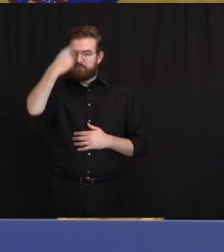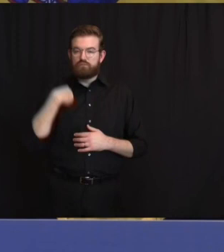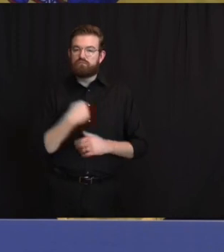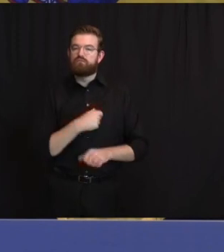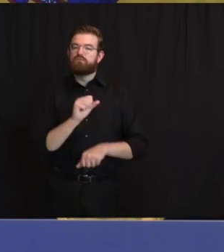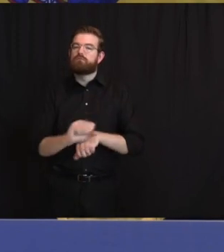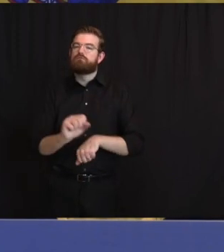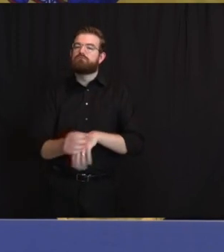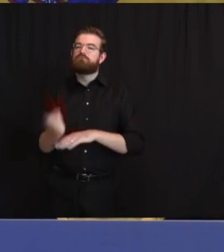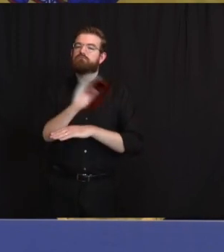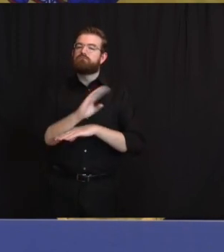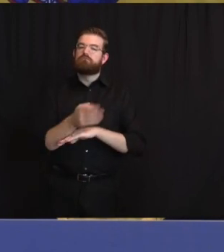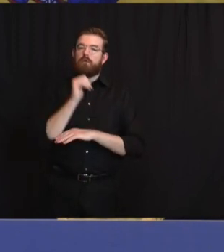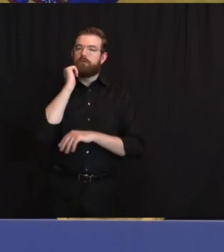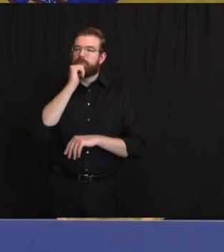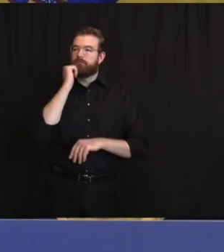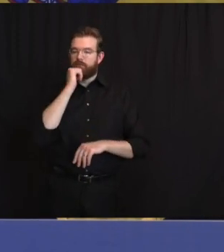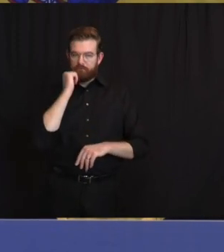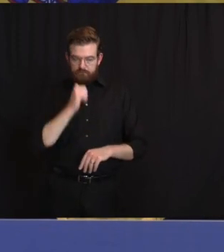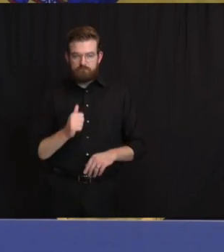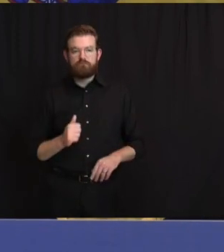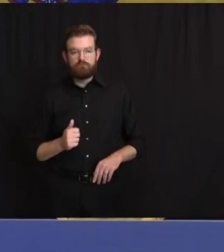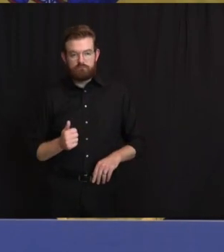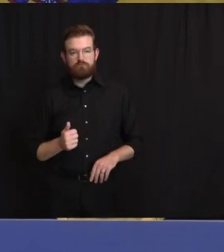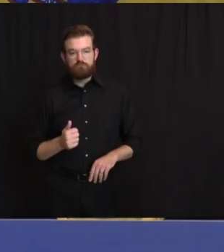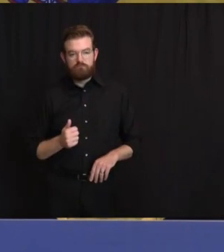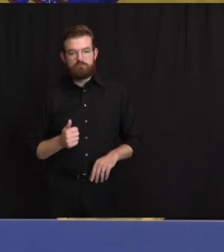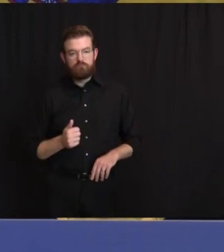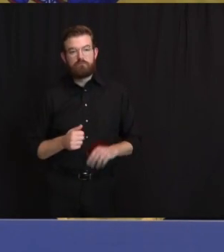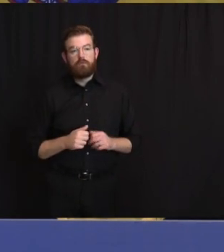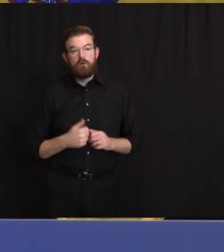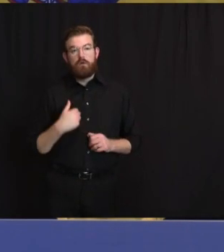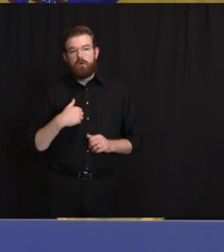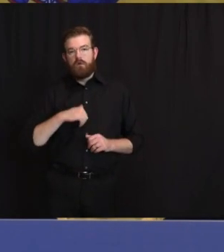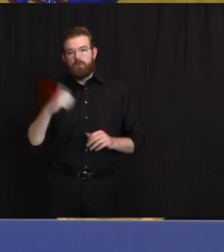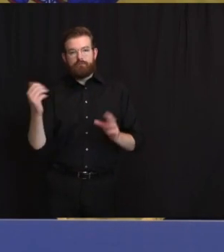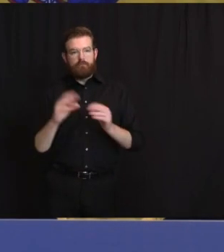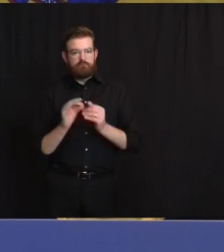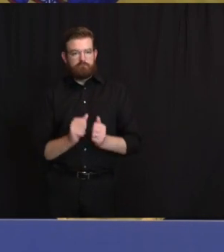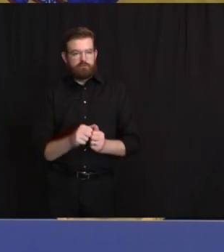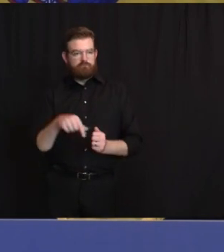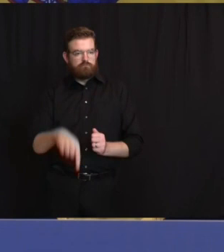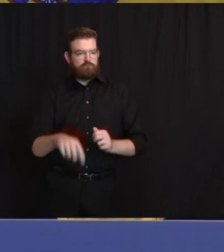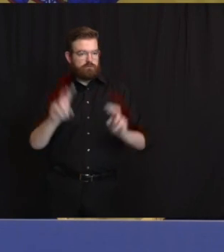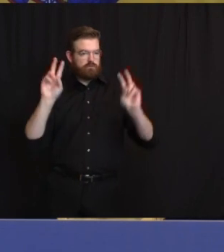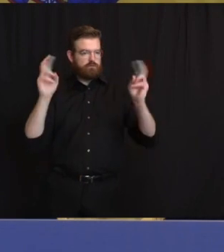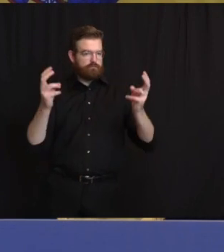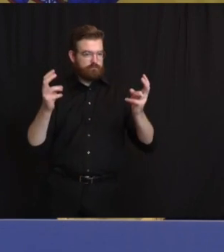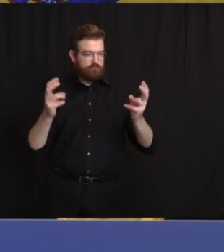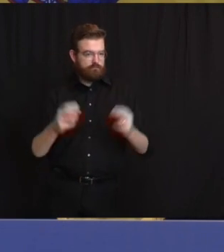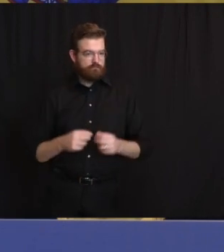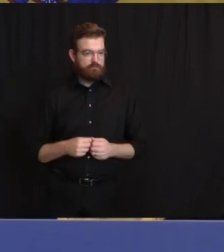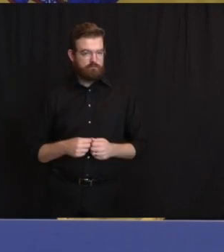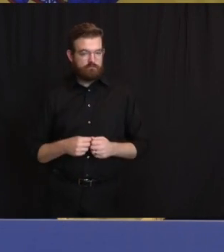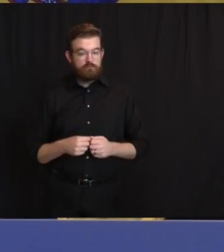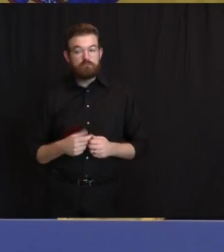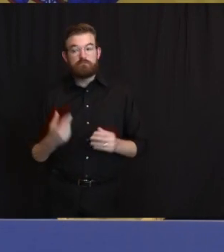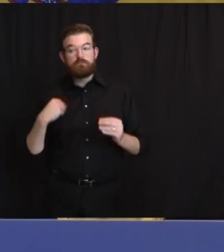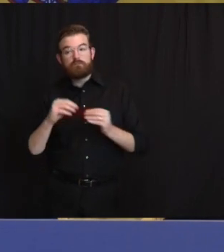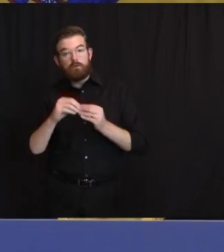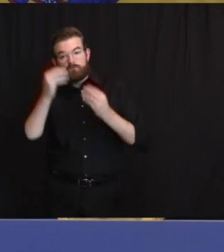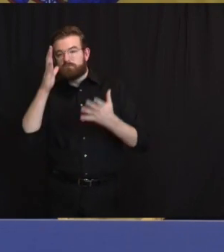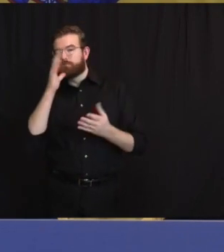got a meeting later on this afternoon on this very topic, and as we've got things to report, I promise you we'll get to you. Thank you.